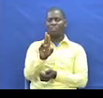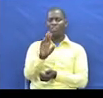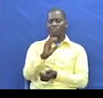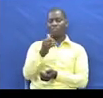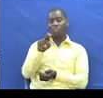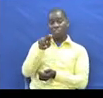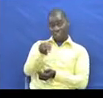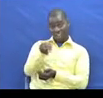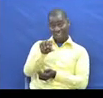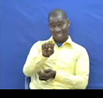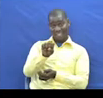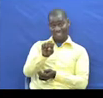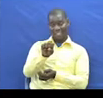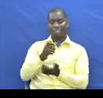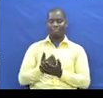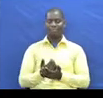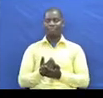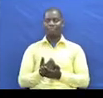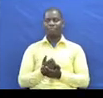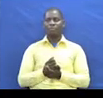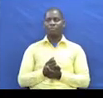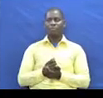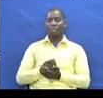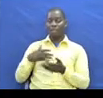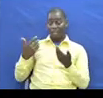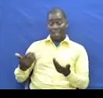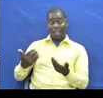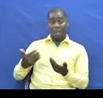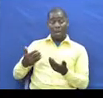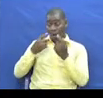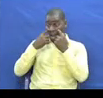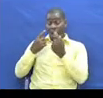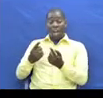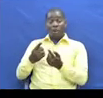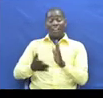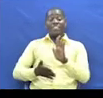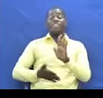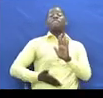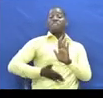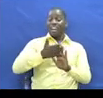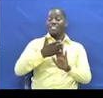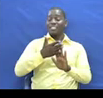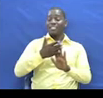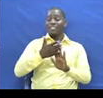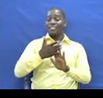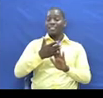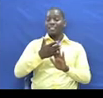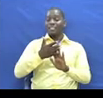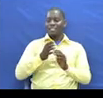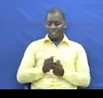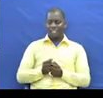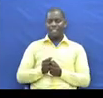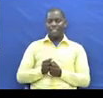You can see it by using these ordered pairs. Look at the first entry. In the first ordered pair, it is A. Look at the first